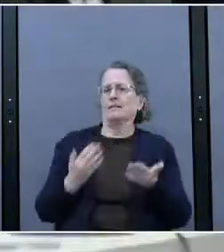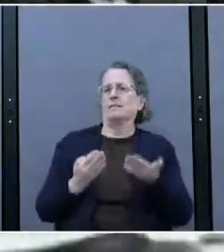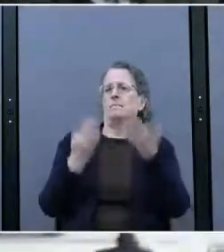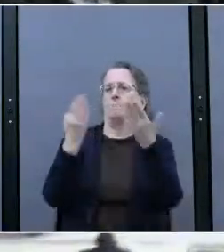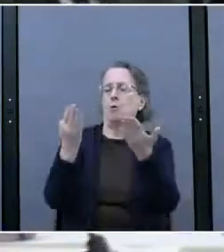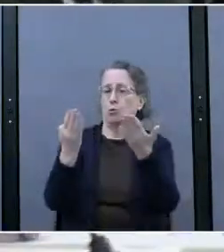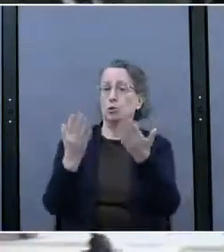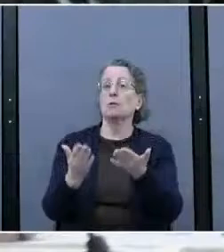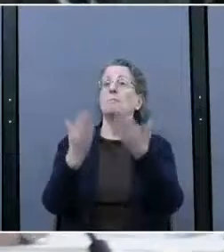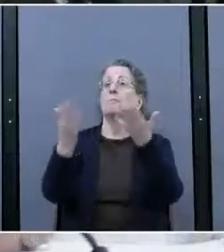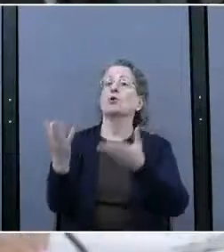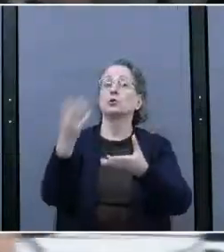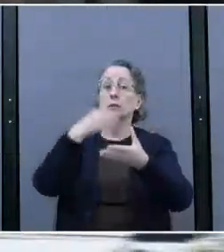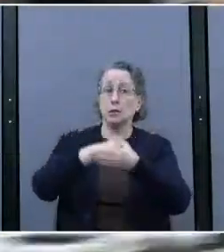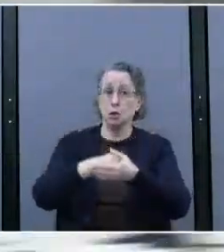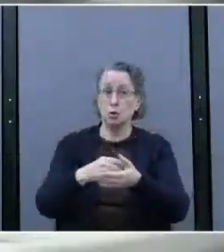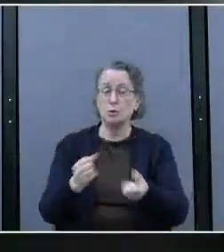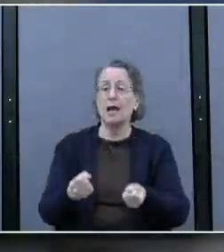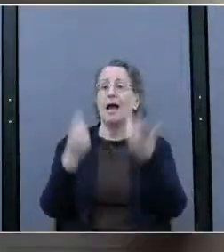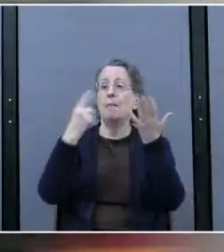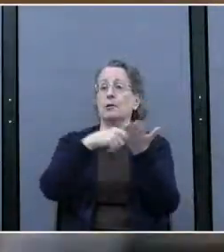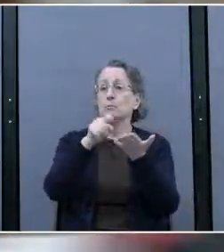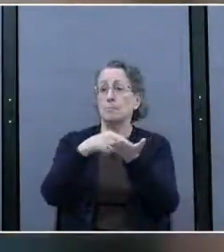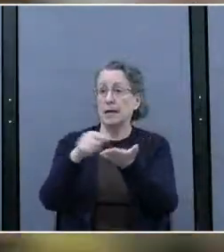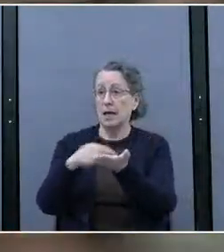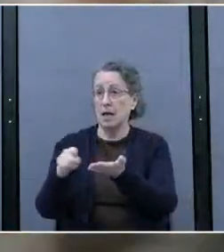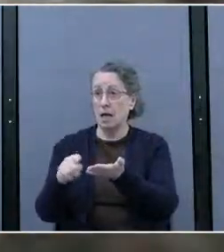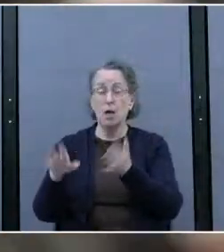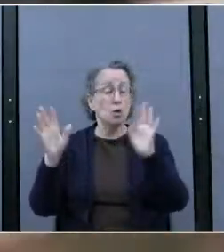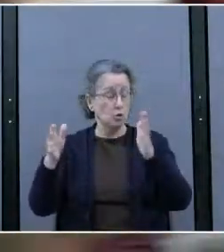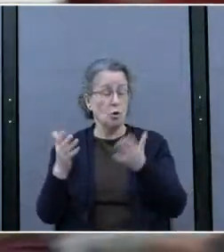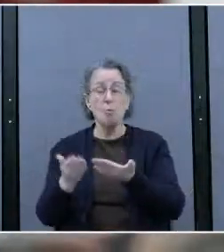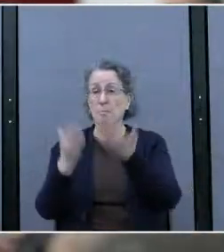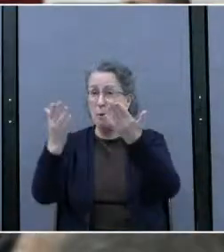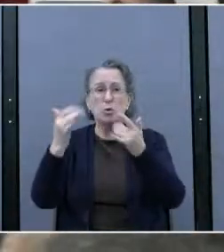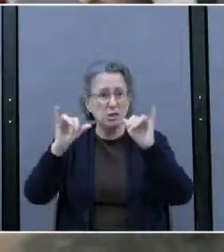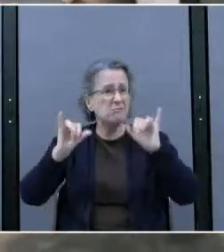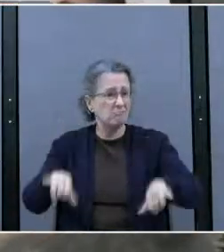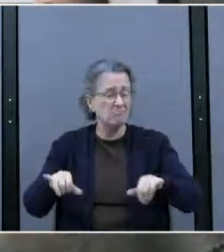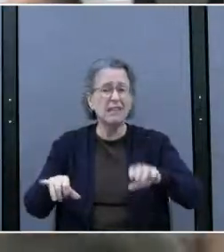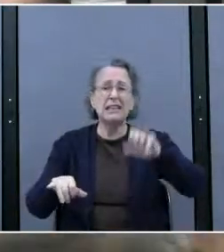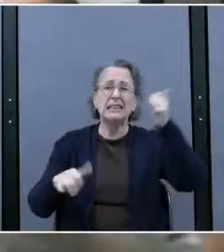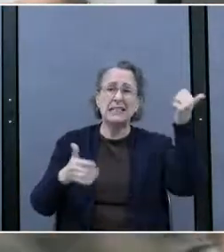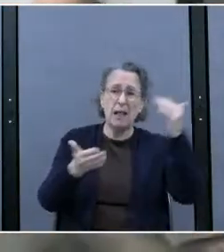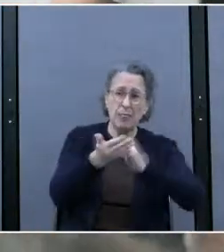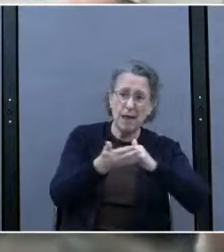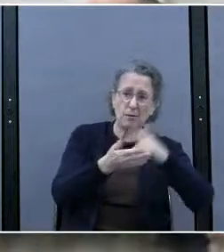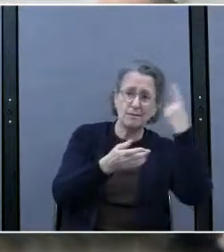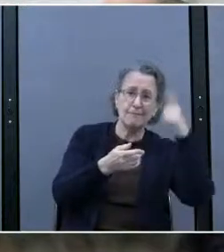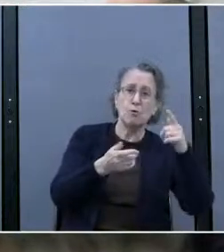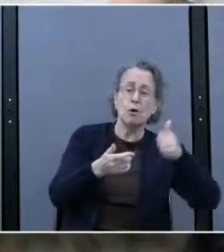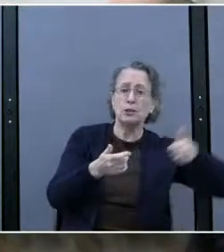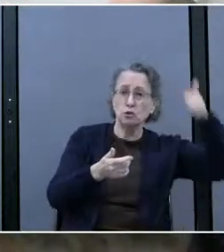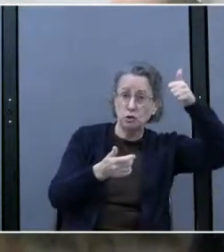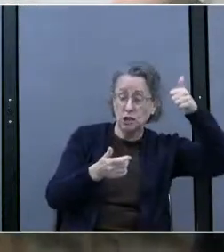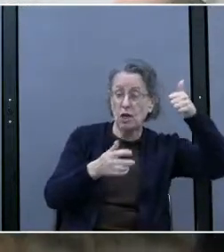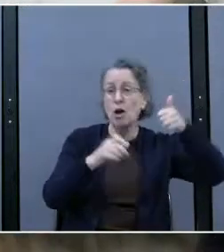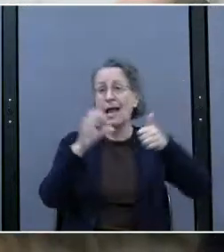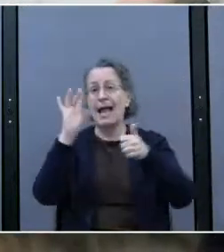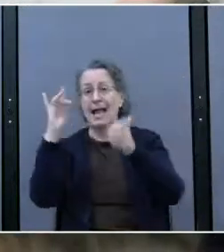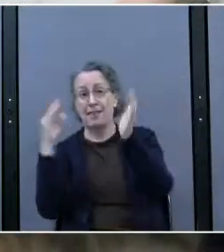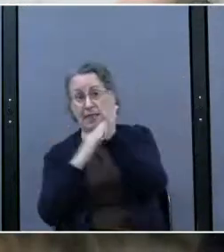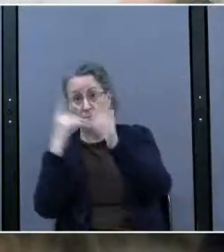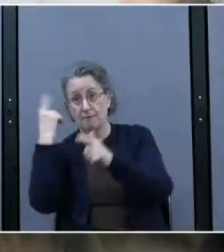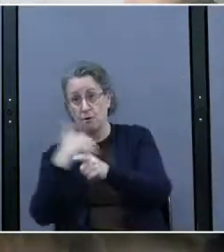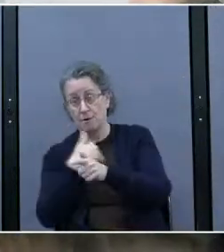figures. Okay, and is the motion going to be 10 and 8? I would expect so, yeah. Okay, and that comes from you all? Yes. Cool, thank